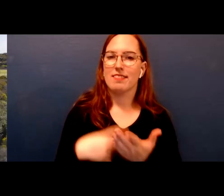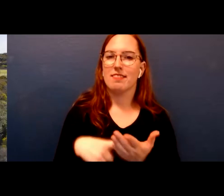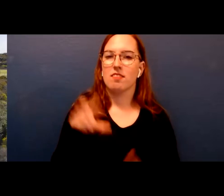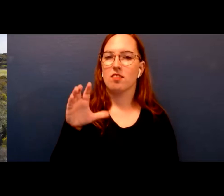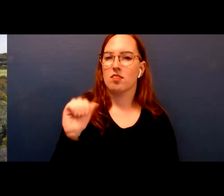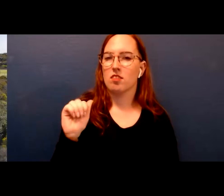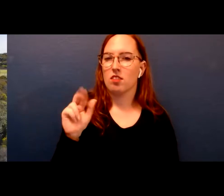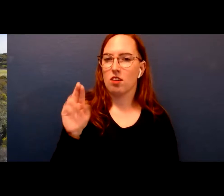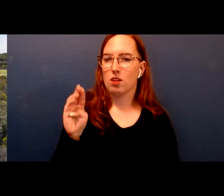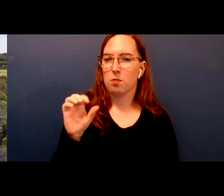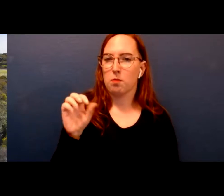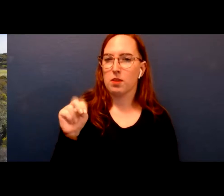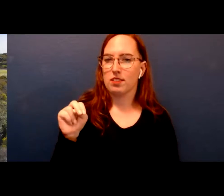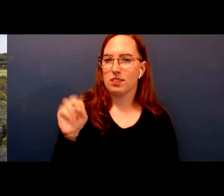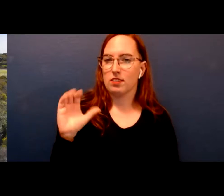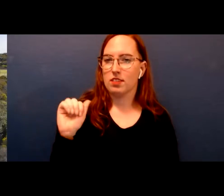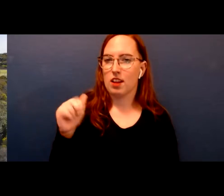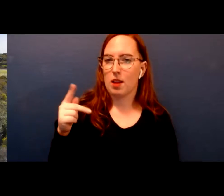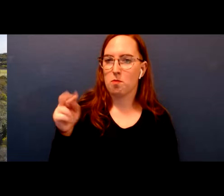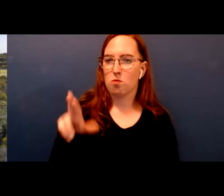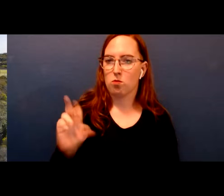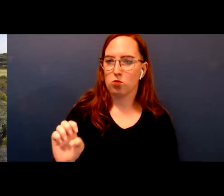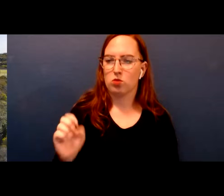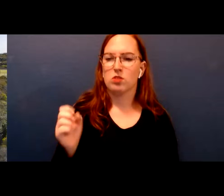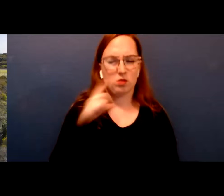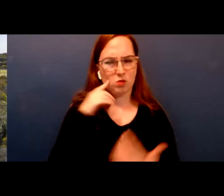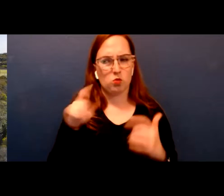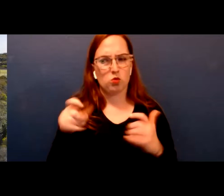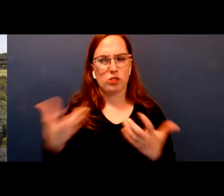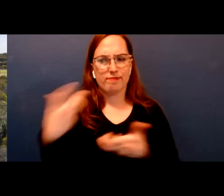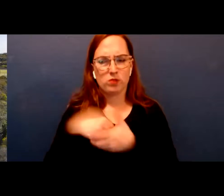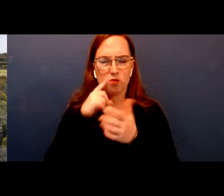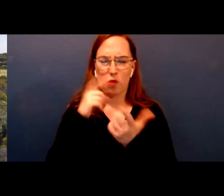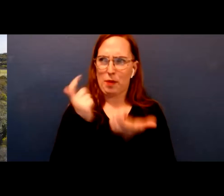and including that in a bigger part of the discussion.